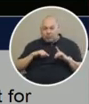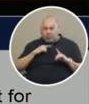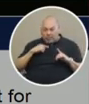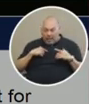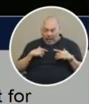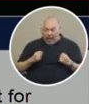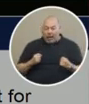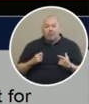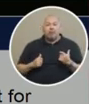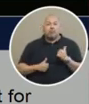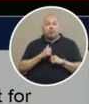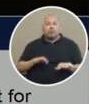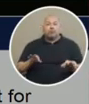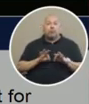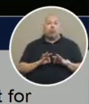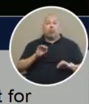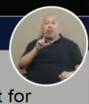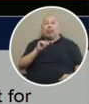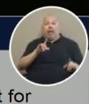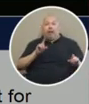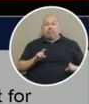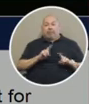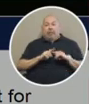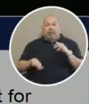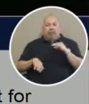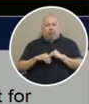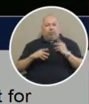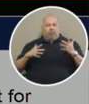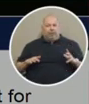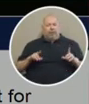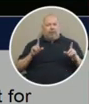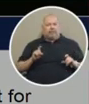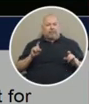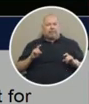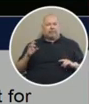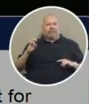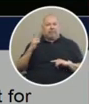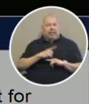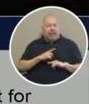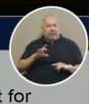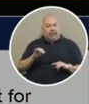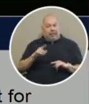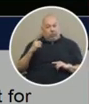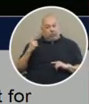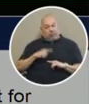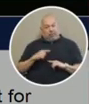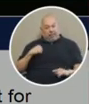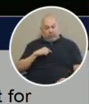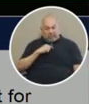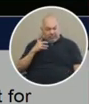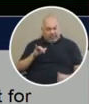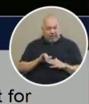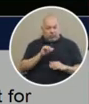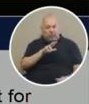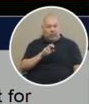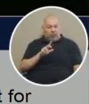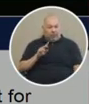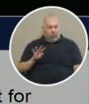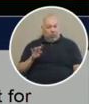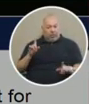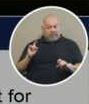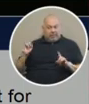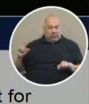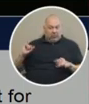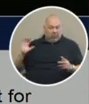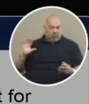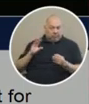responsibility is lab testing. So that staffing has been augmented, and we're now testing 7 days a week. As of today, like I said, that's 334 tests that I